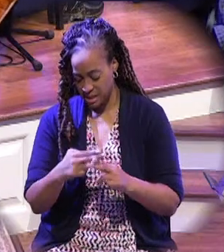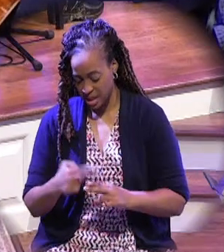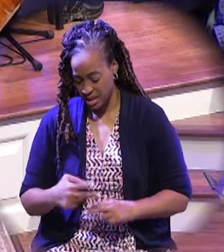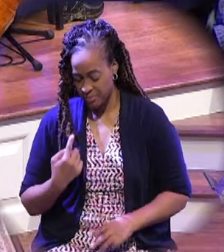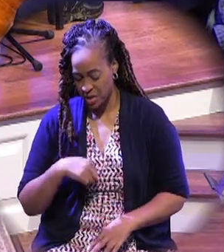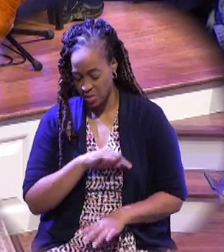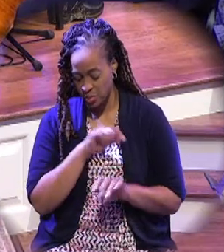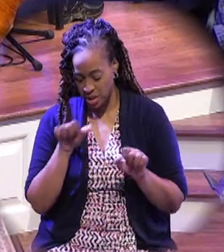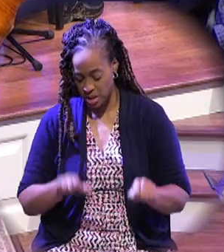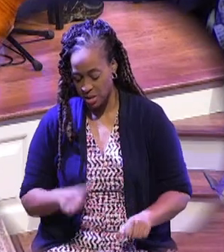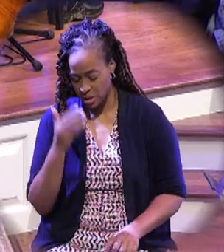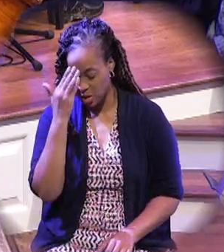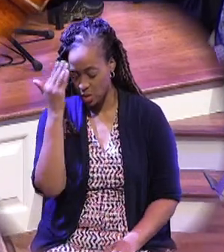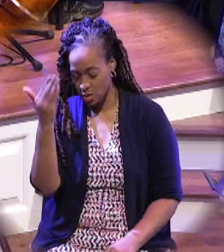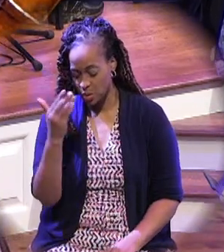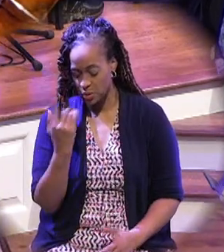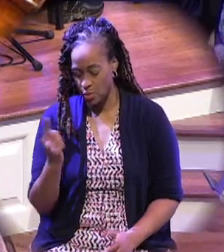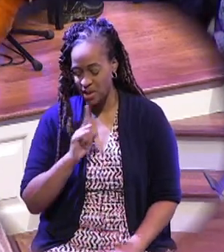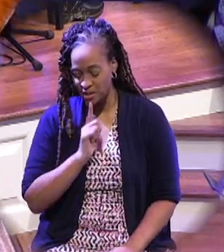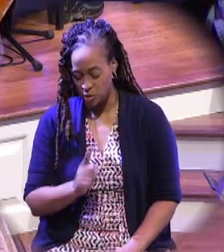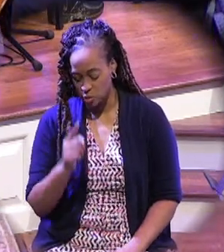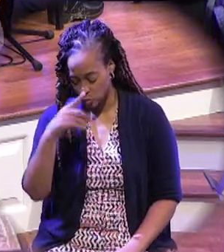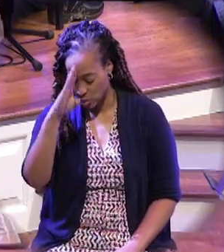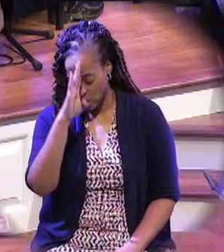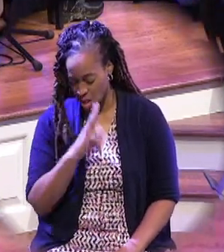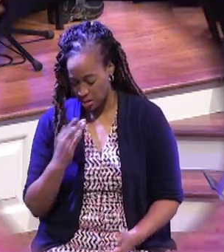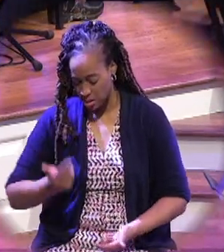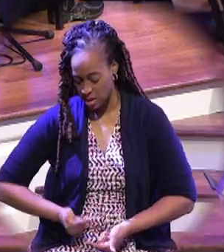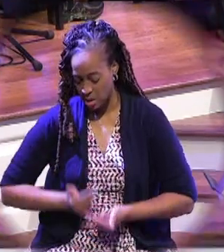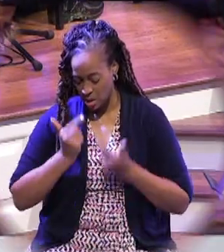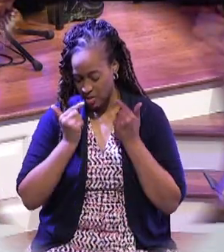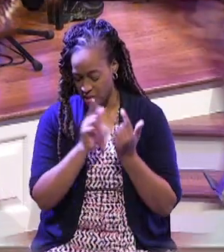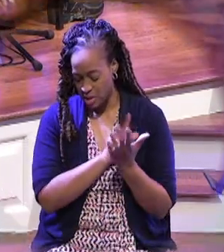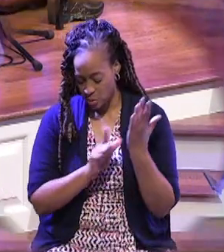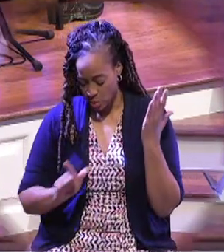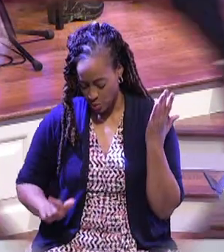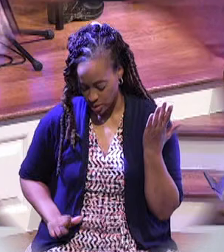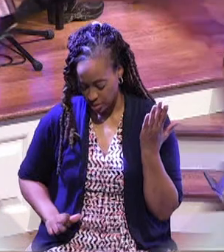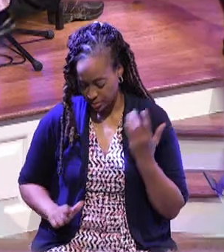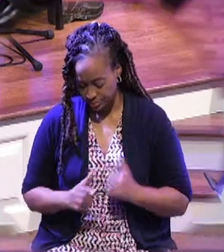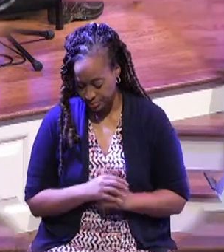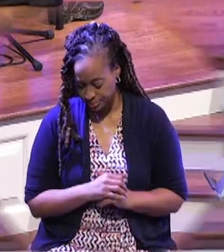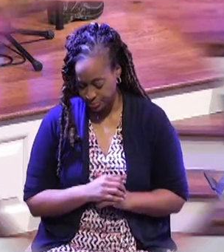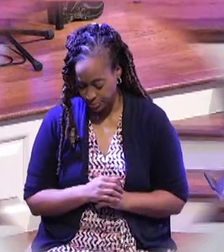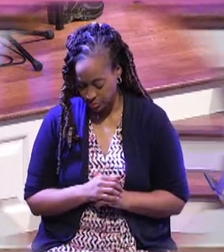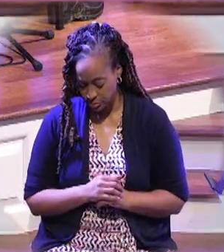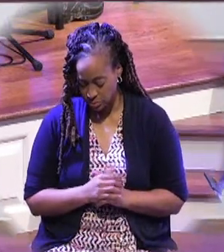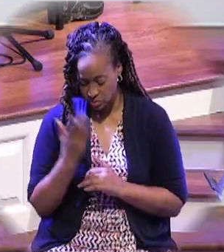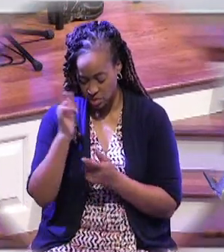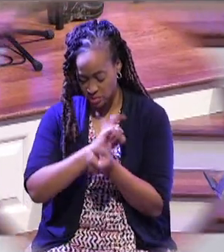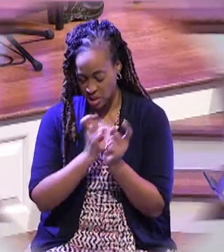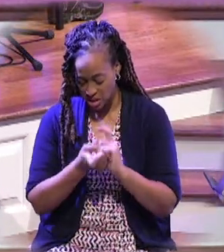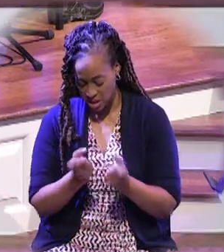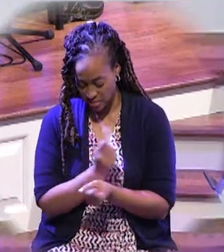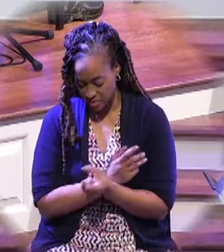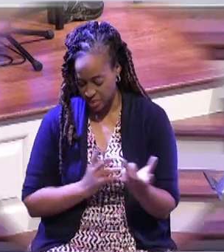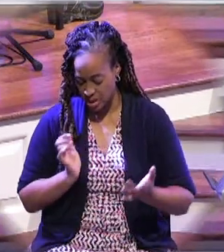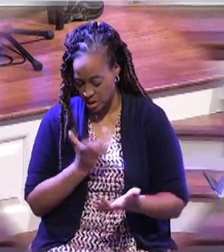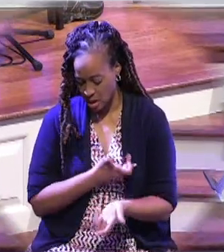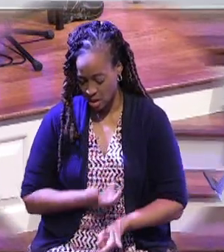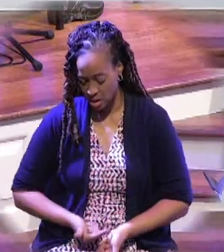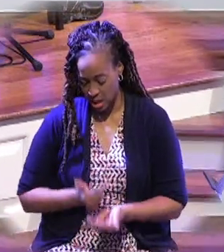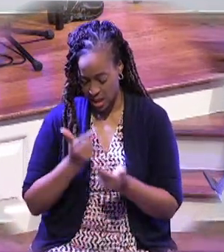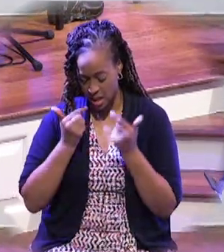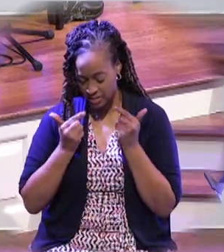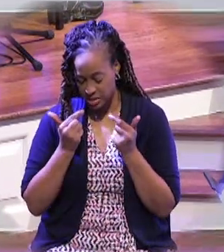we might know you, the one true God, the living Lord. And it can change everything about our lives